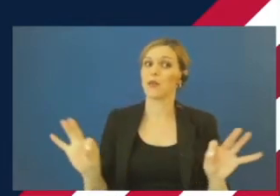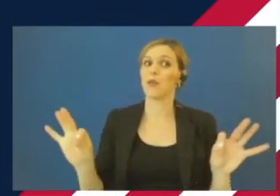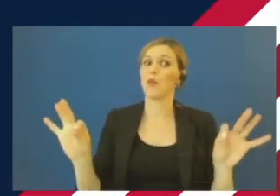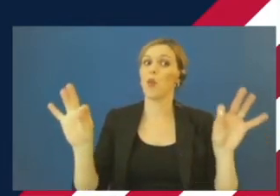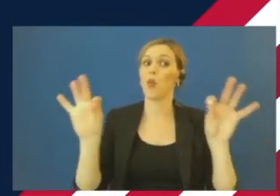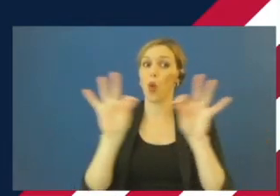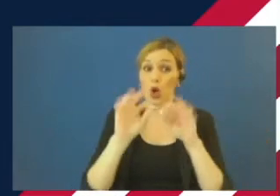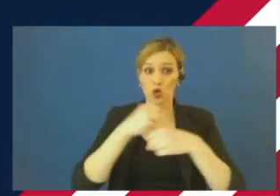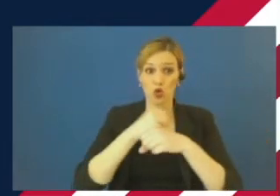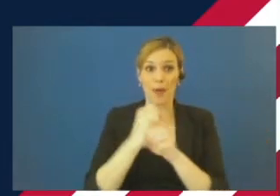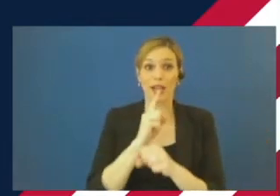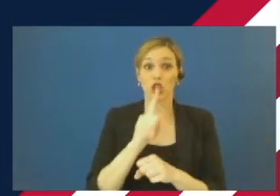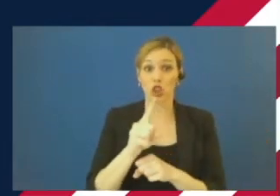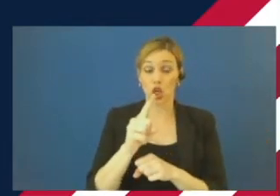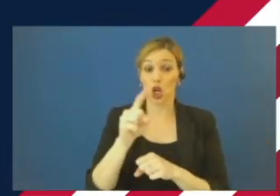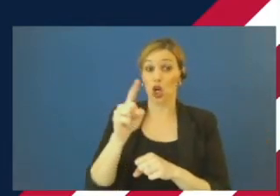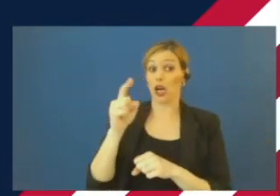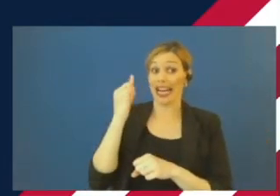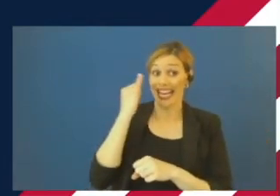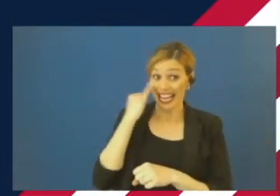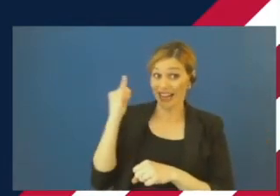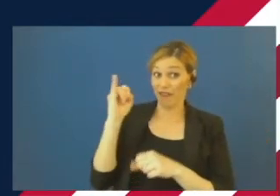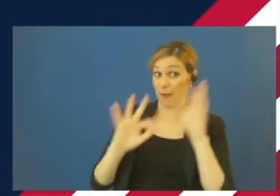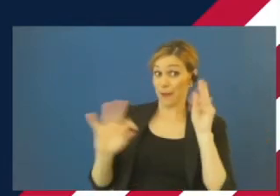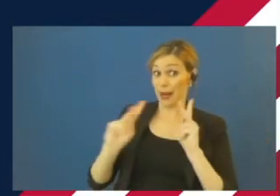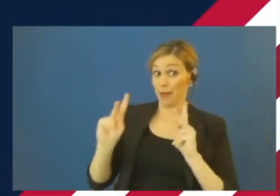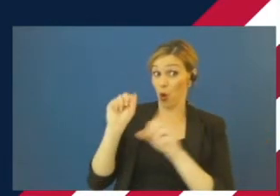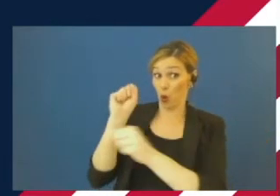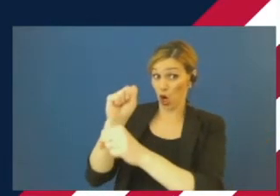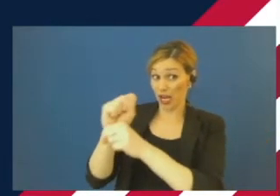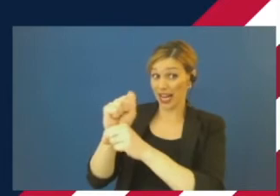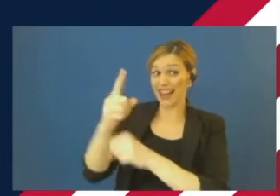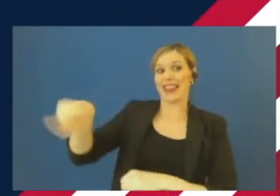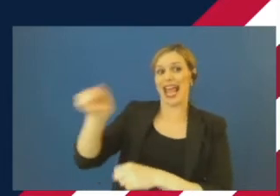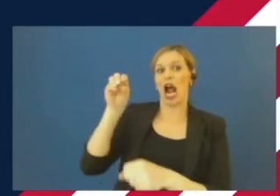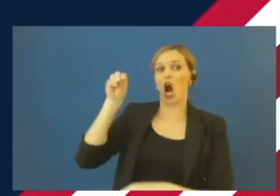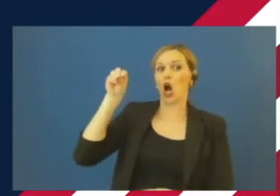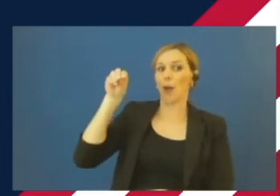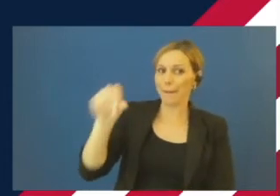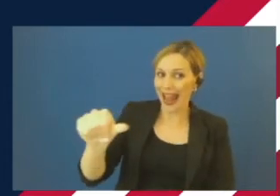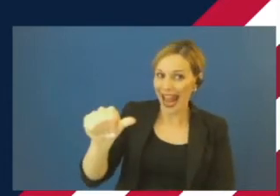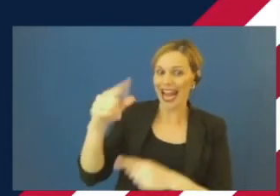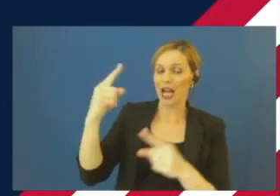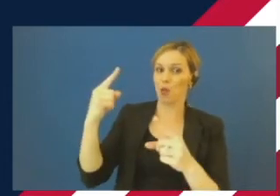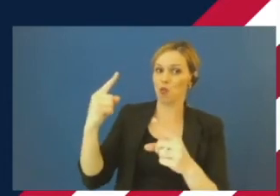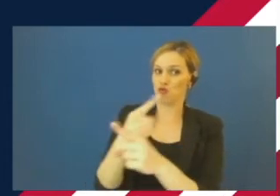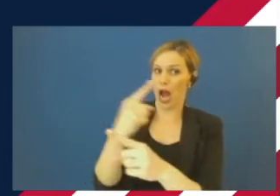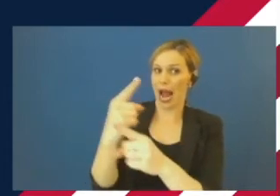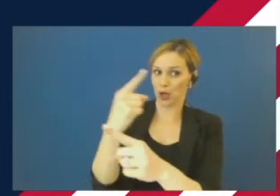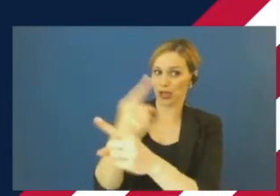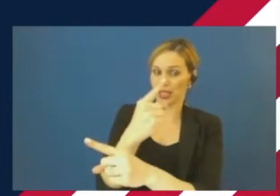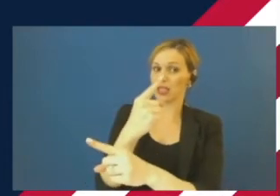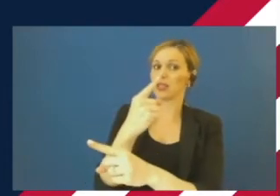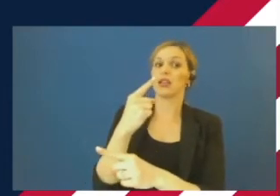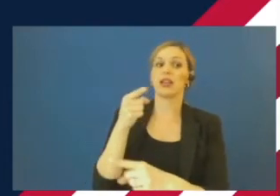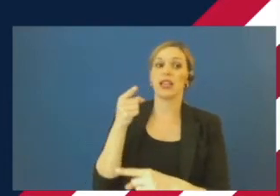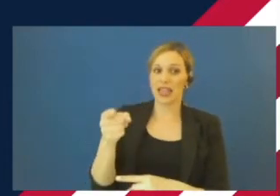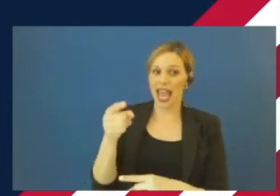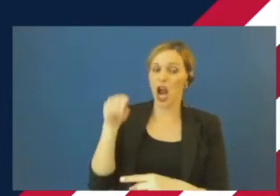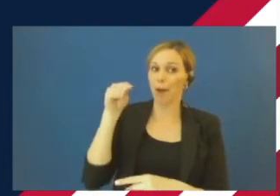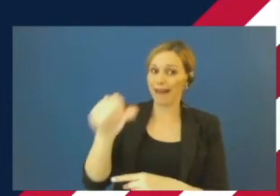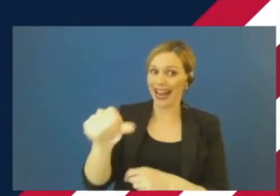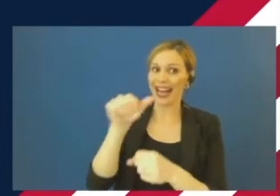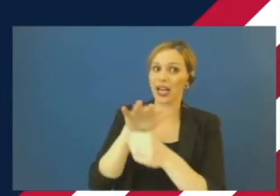wages for the projects that they perform. Whenever the federal government invests in infrastructure, the contractors that work in